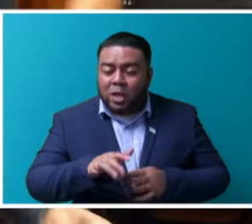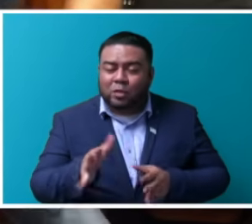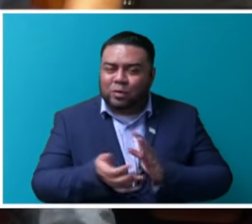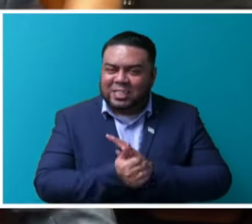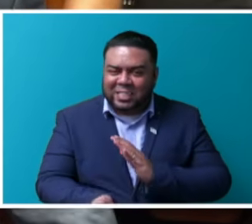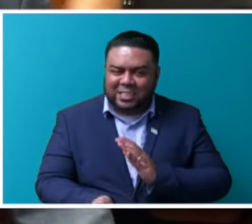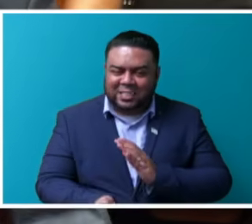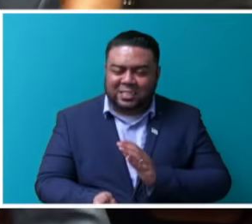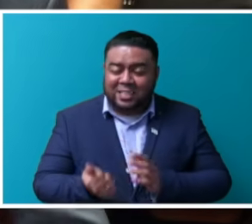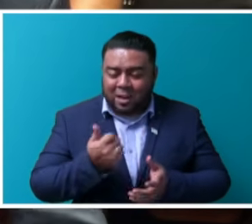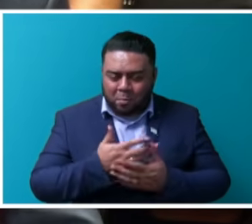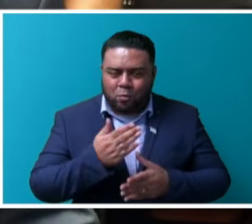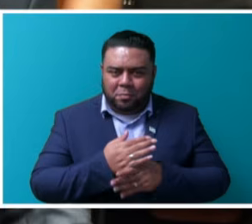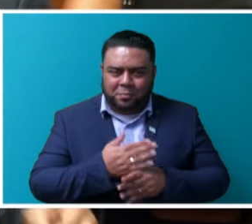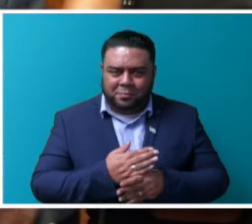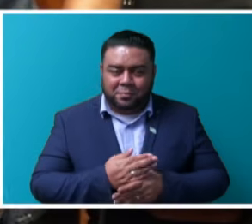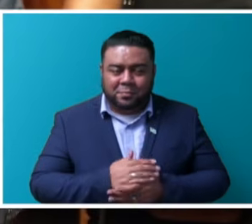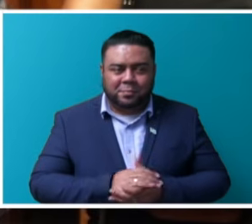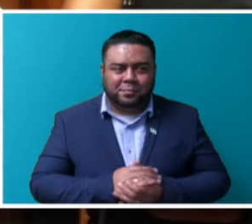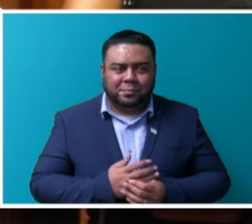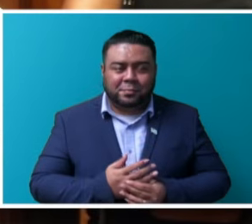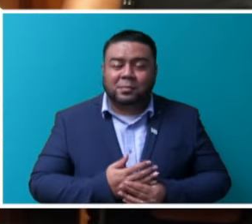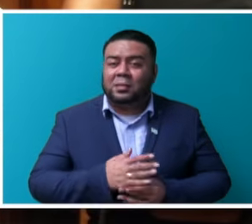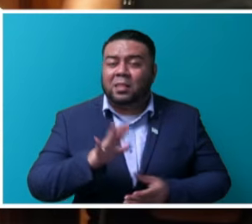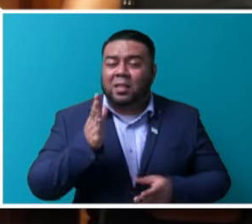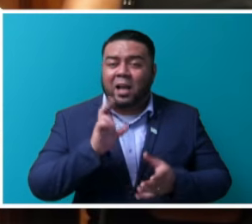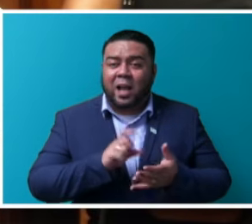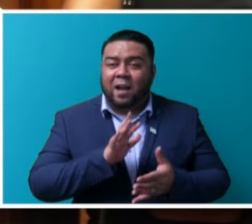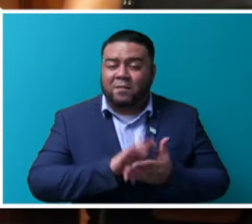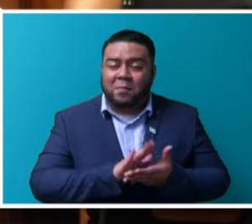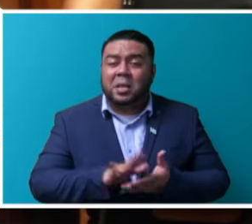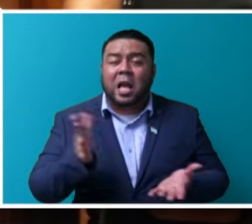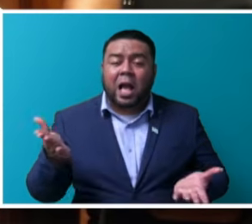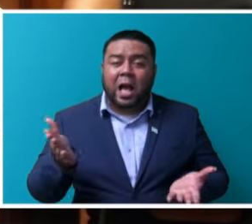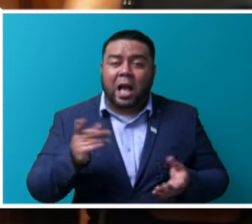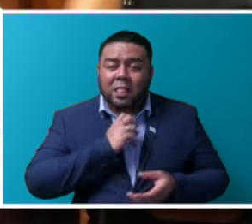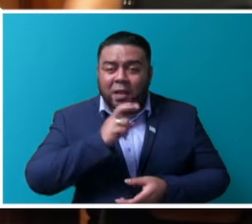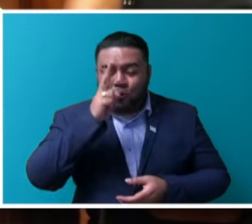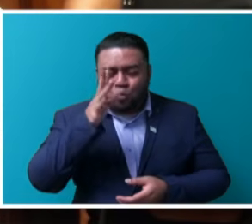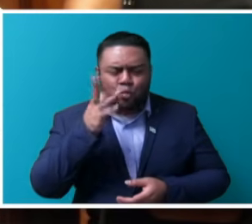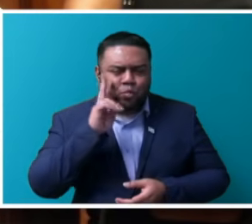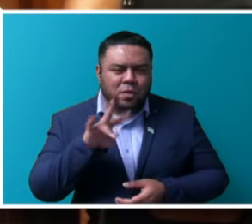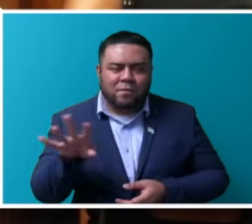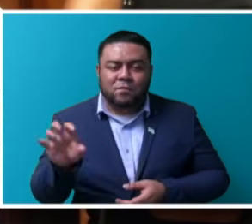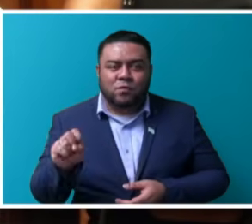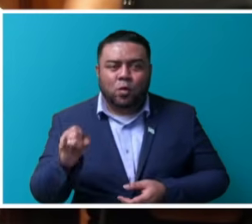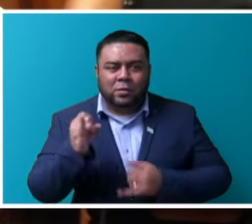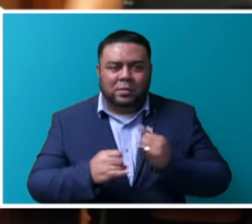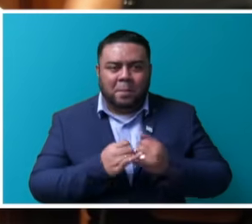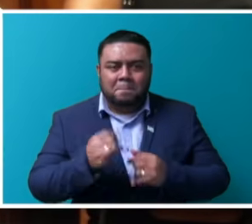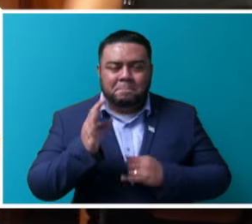and a decent job, the Kawa farmer in Pandavu seeking a secure international